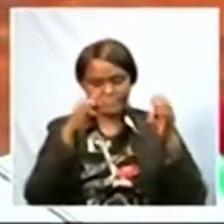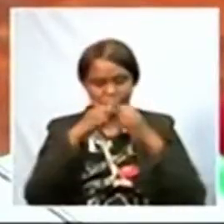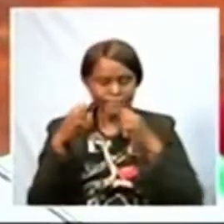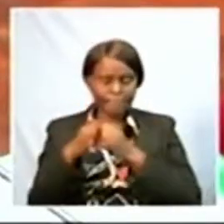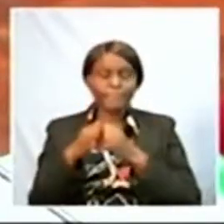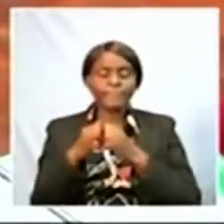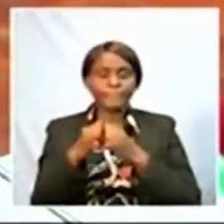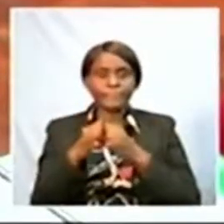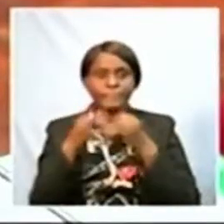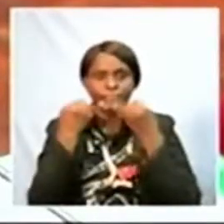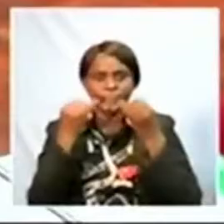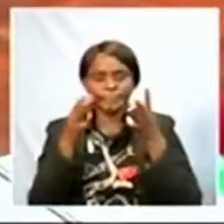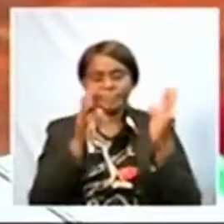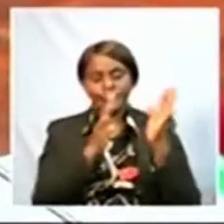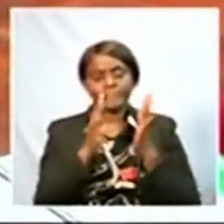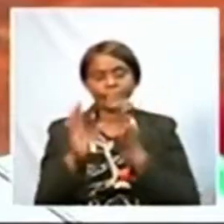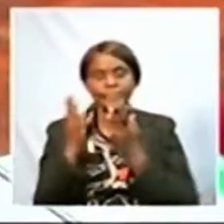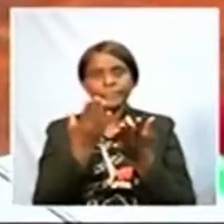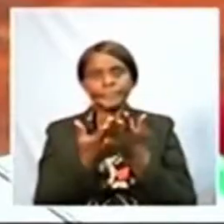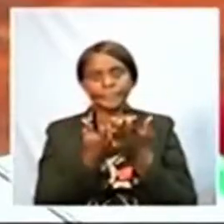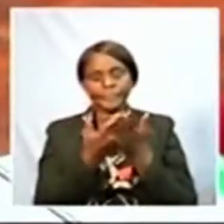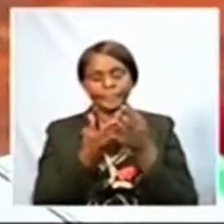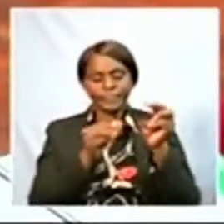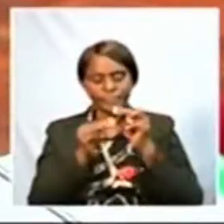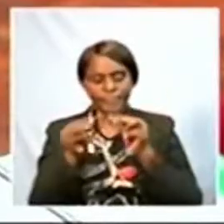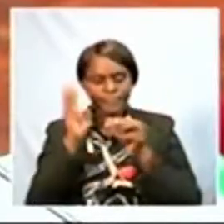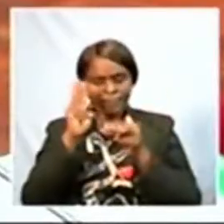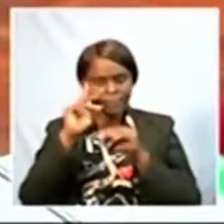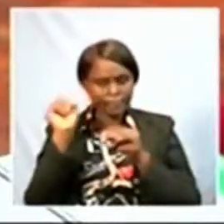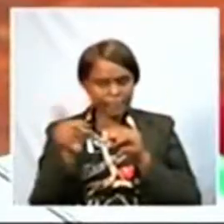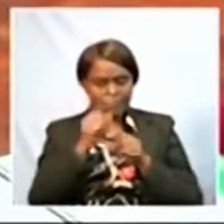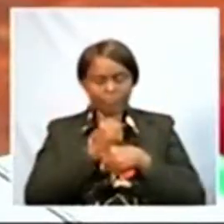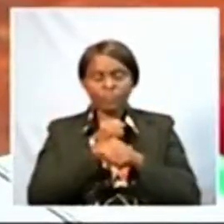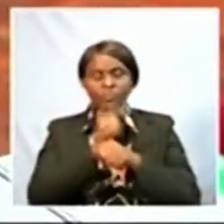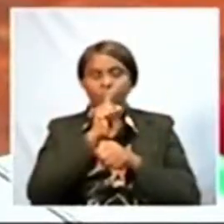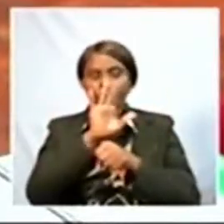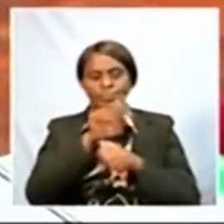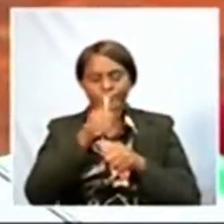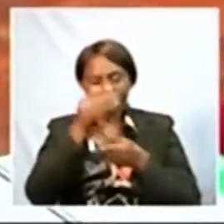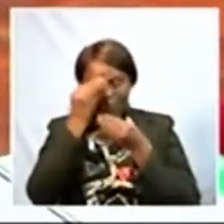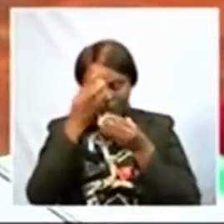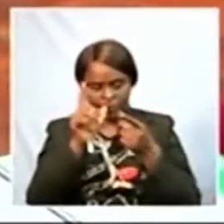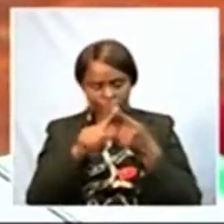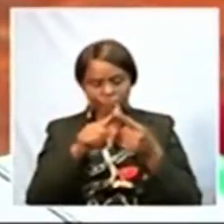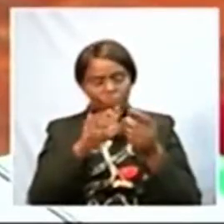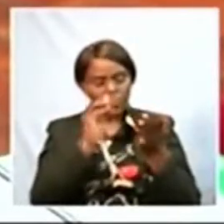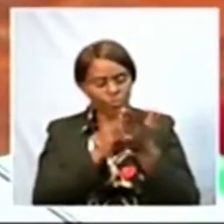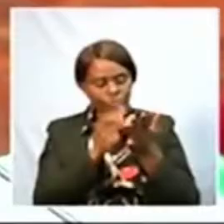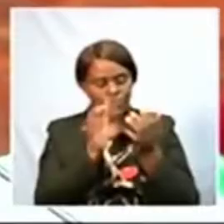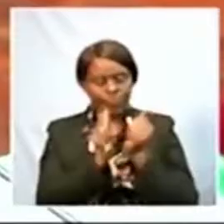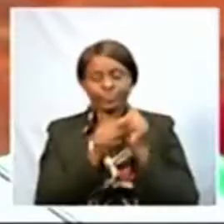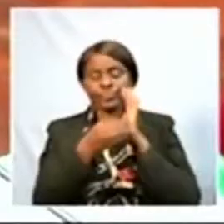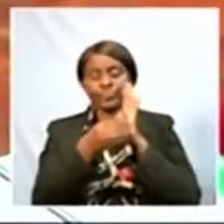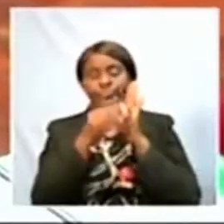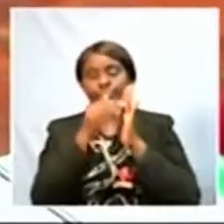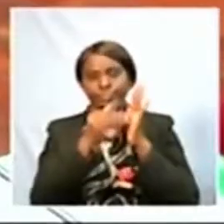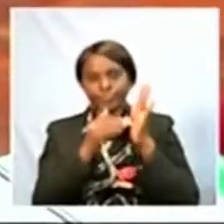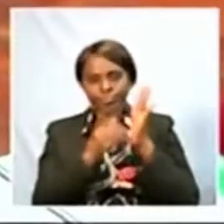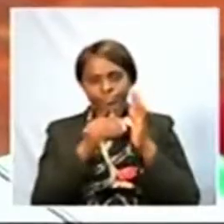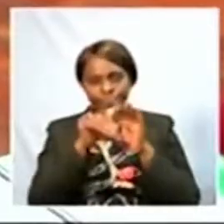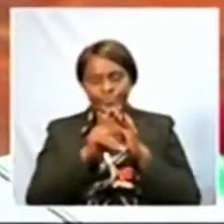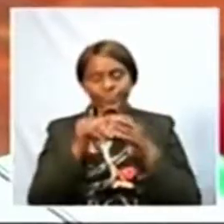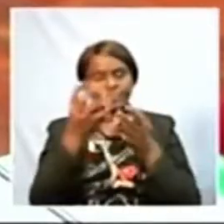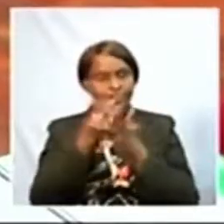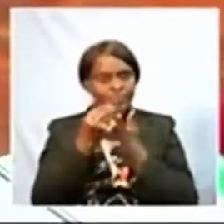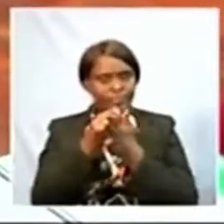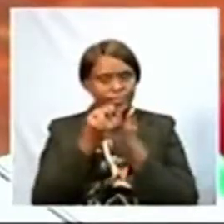confirmation. Remedial measures. Management will always ensure that they adhere to the provisions and guidelines provided in the